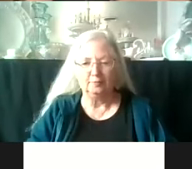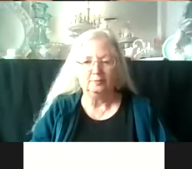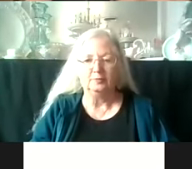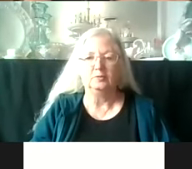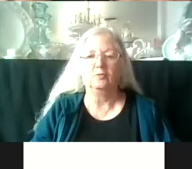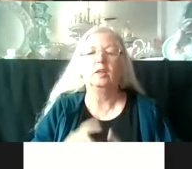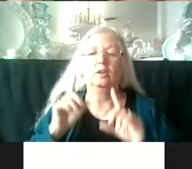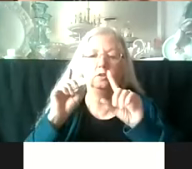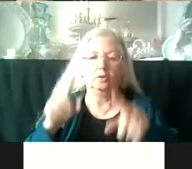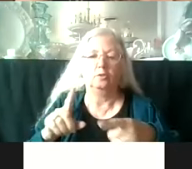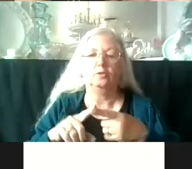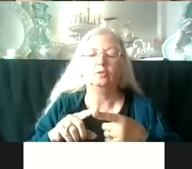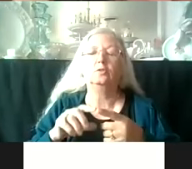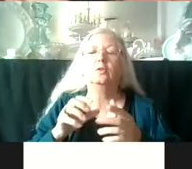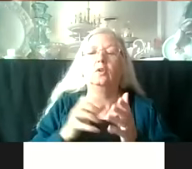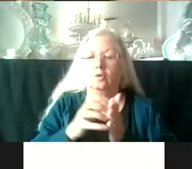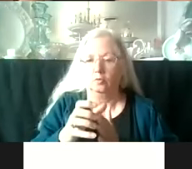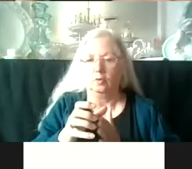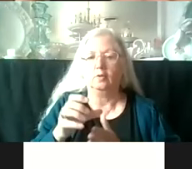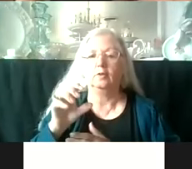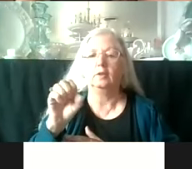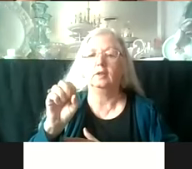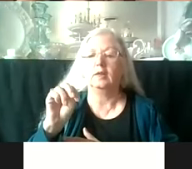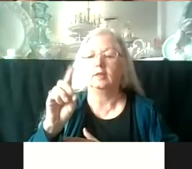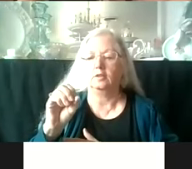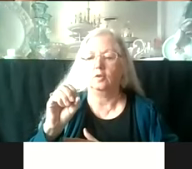Excellent, to the rough endoplasmic reticulum.